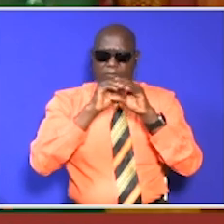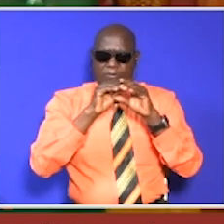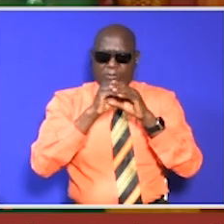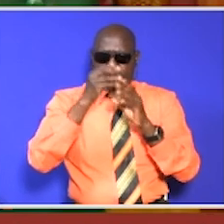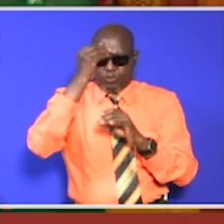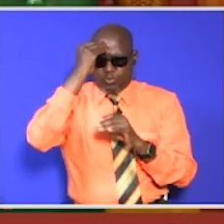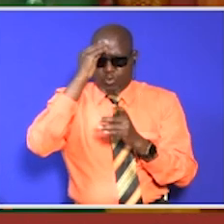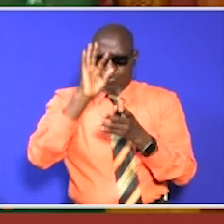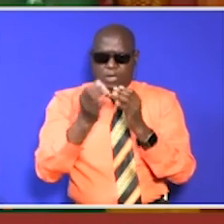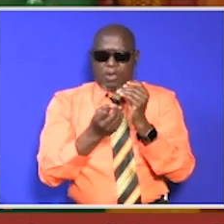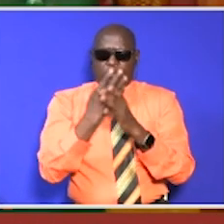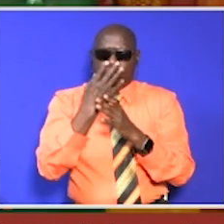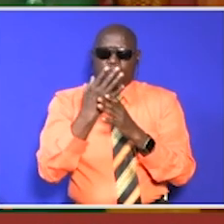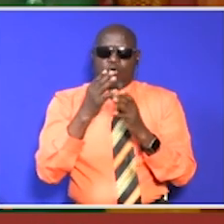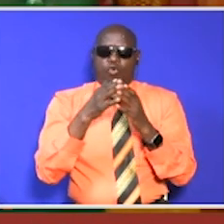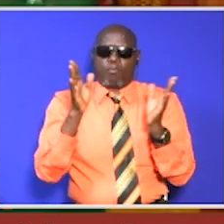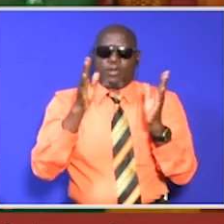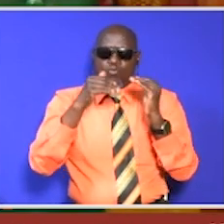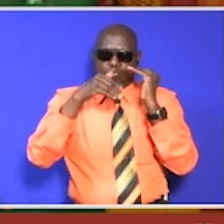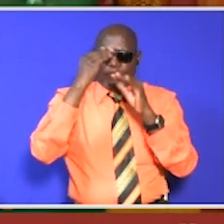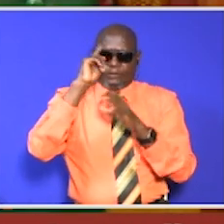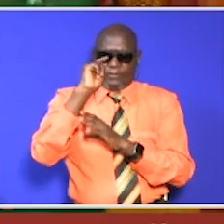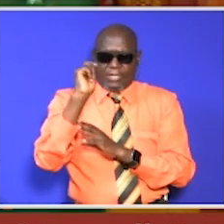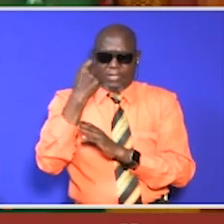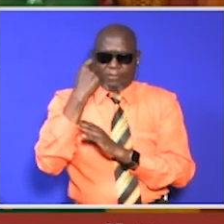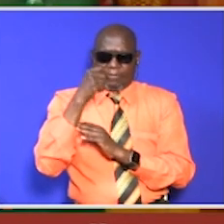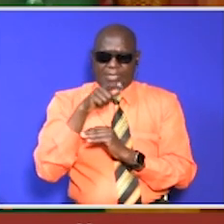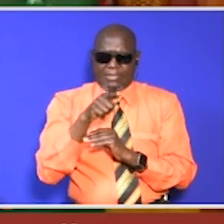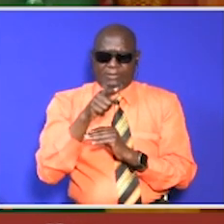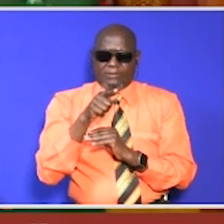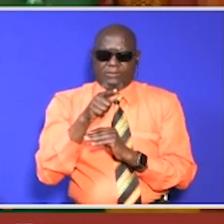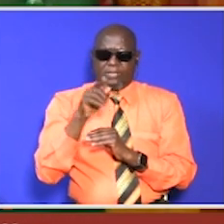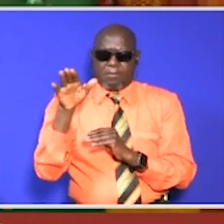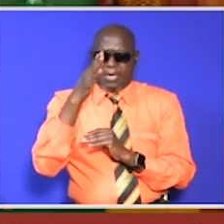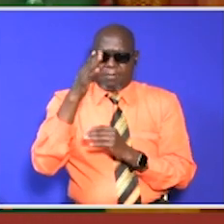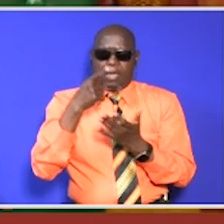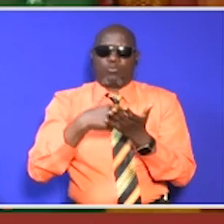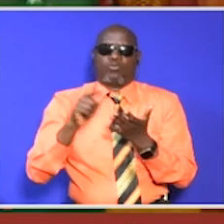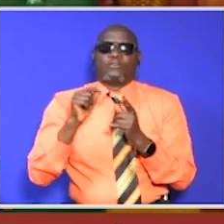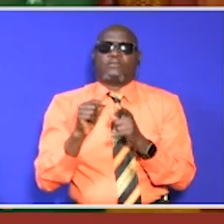we launched the Open University of Kenya, and this house approved